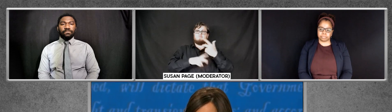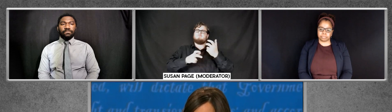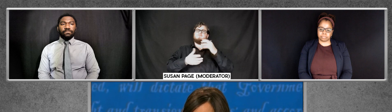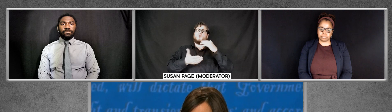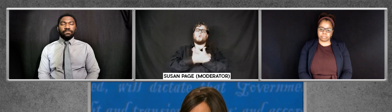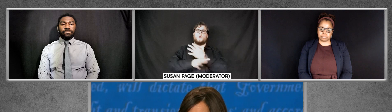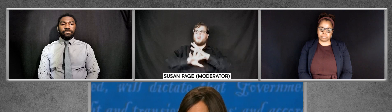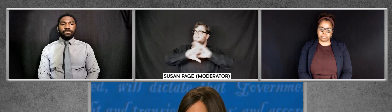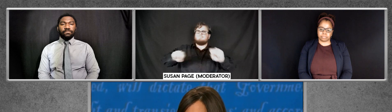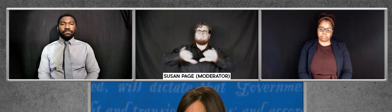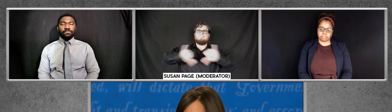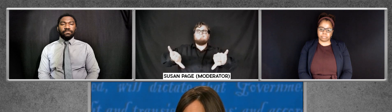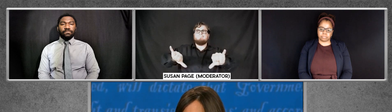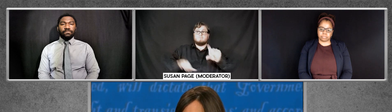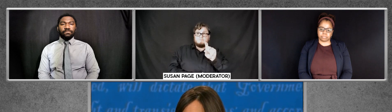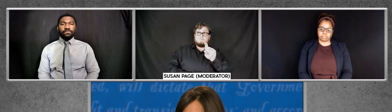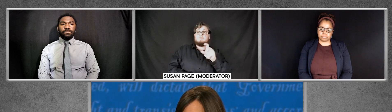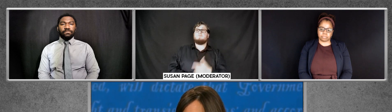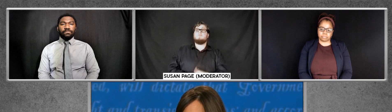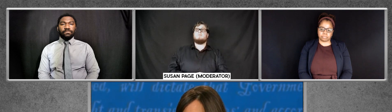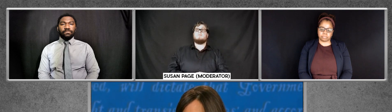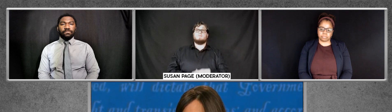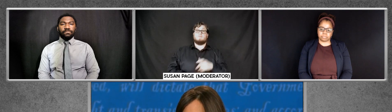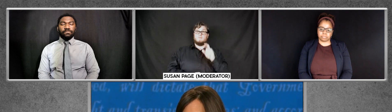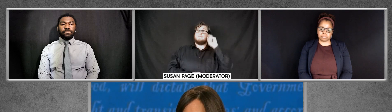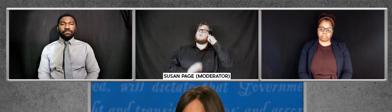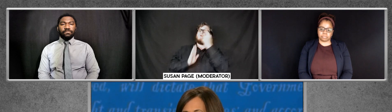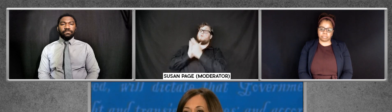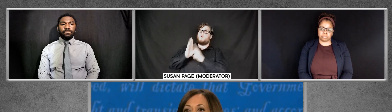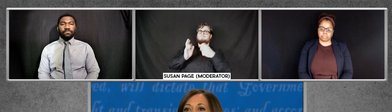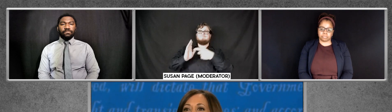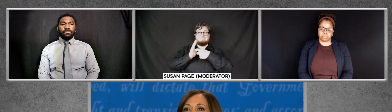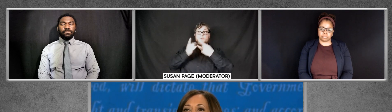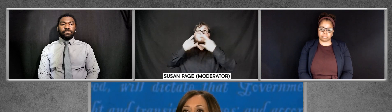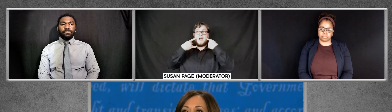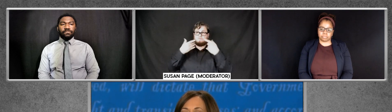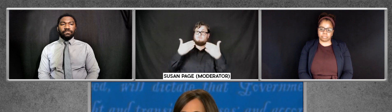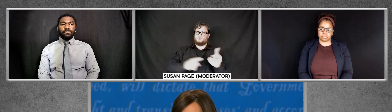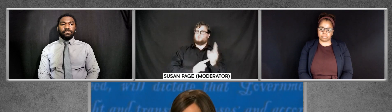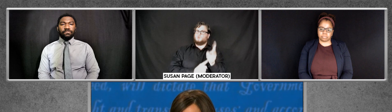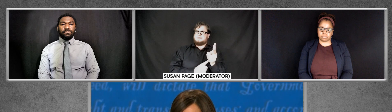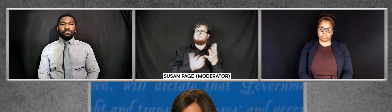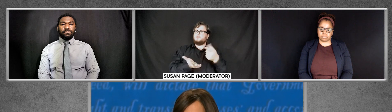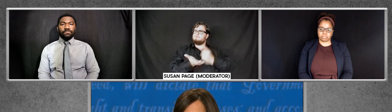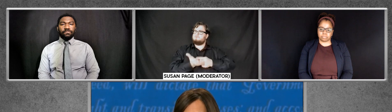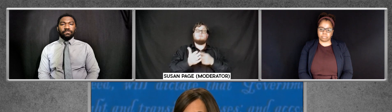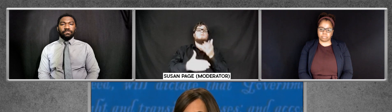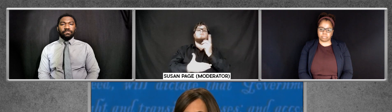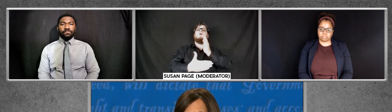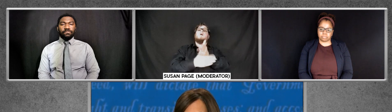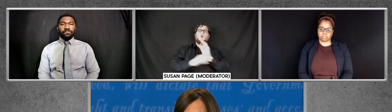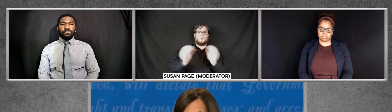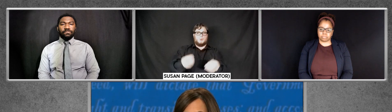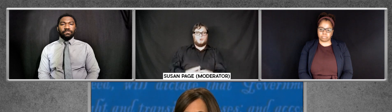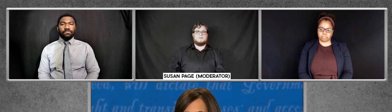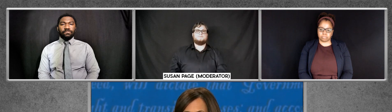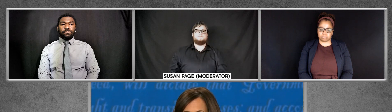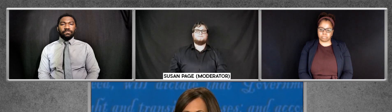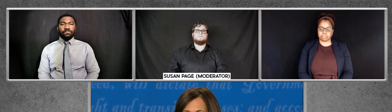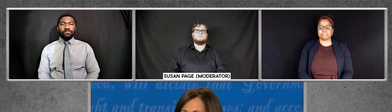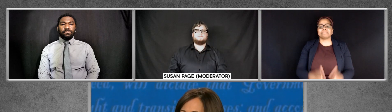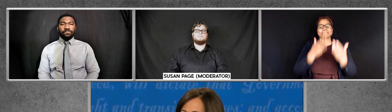A federal mandate to wear masks? You have 2 minutes to respond without interruption. Thank you, Susan. Well,